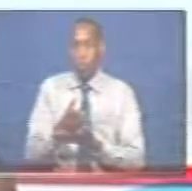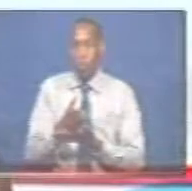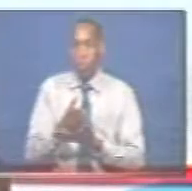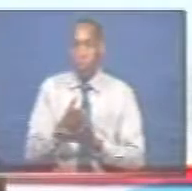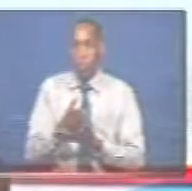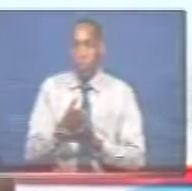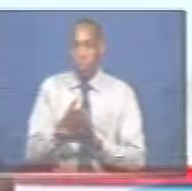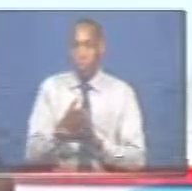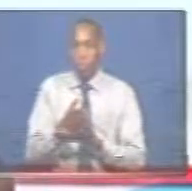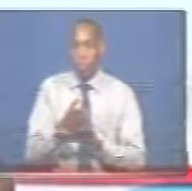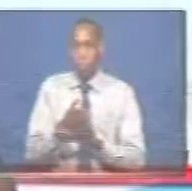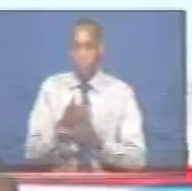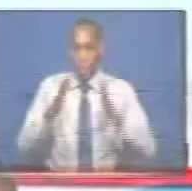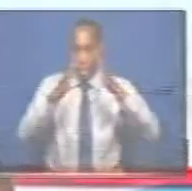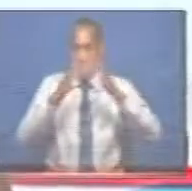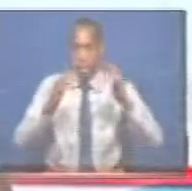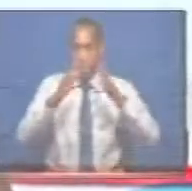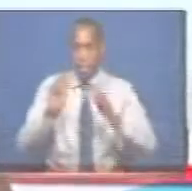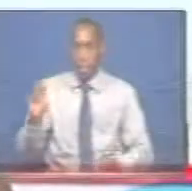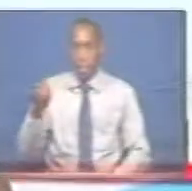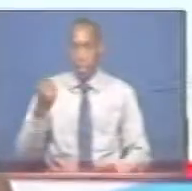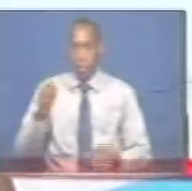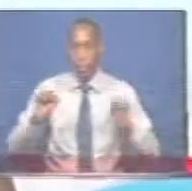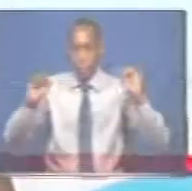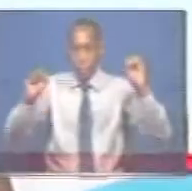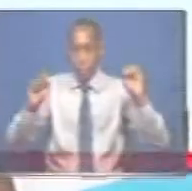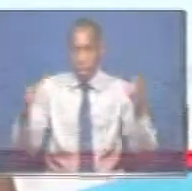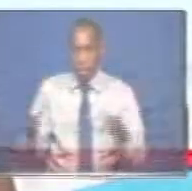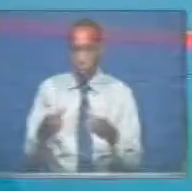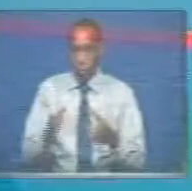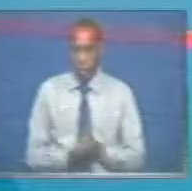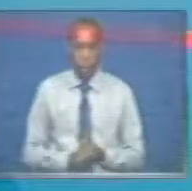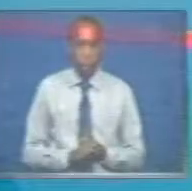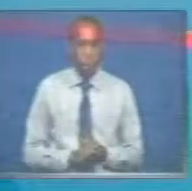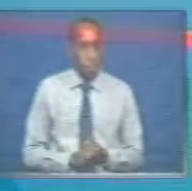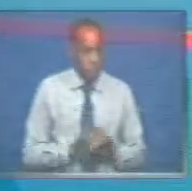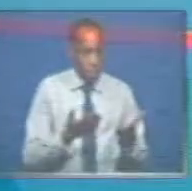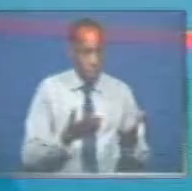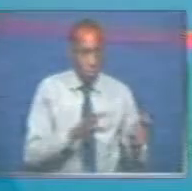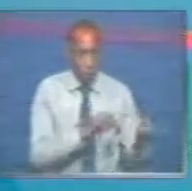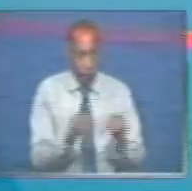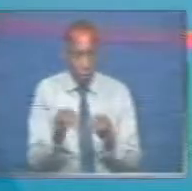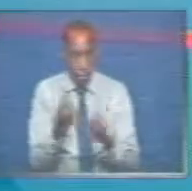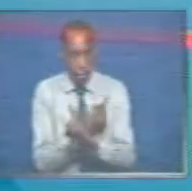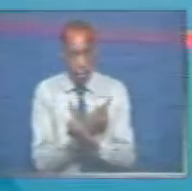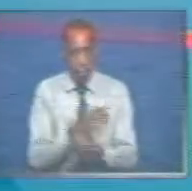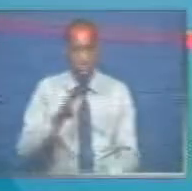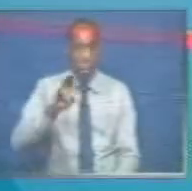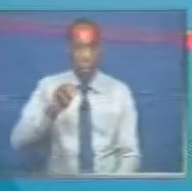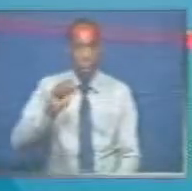is generated using Arsenal Kenya and other supporters clubs. Okay, let's switch a bit to, of course, Matthews.